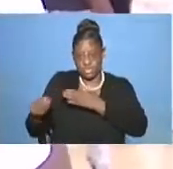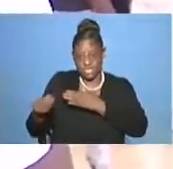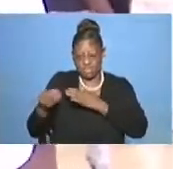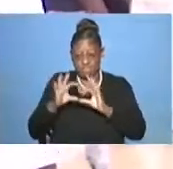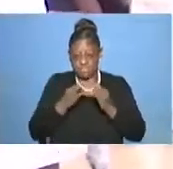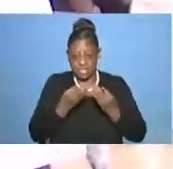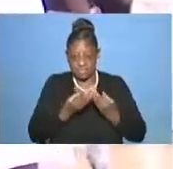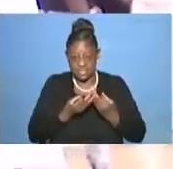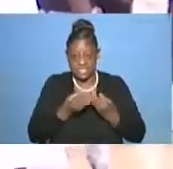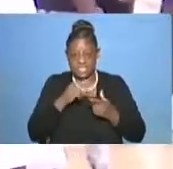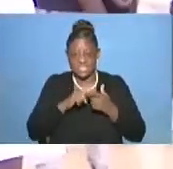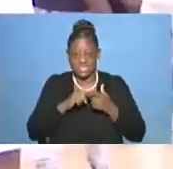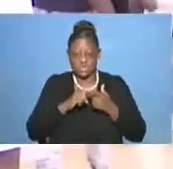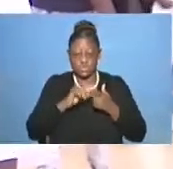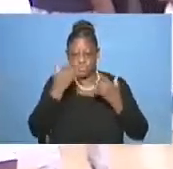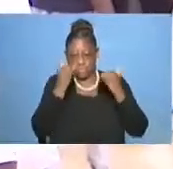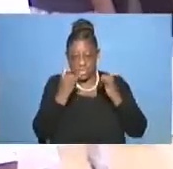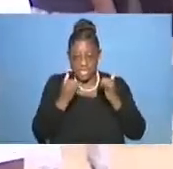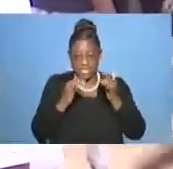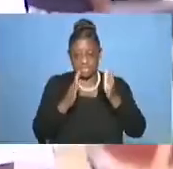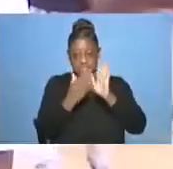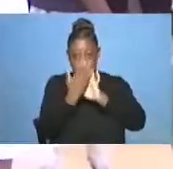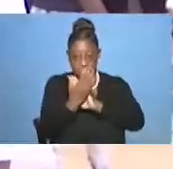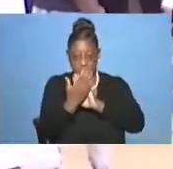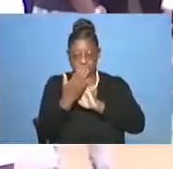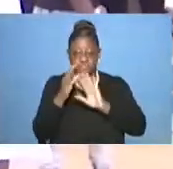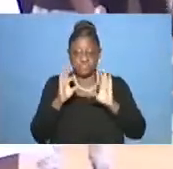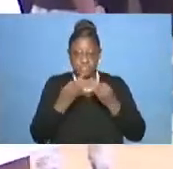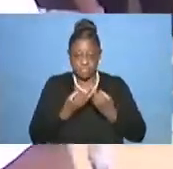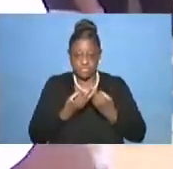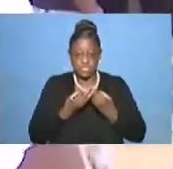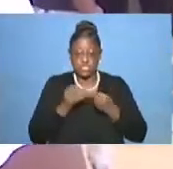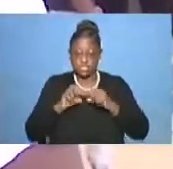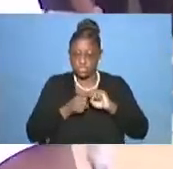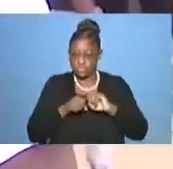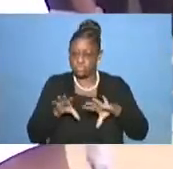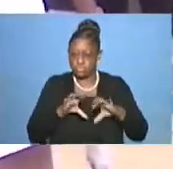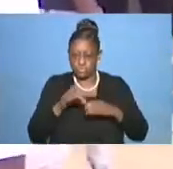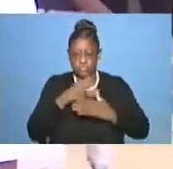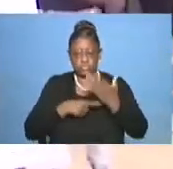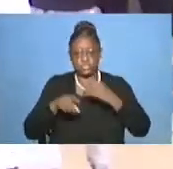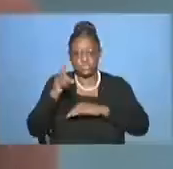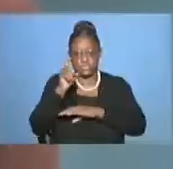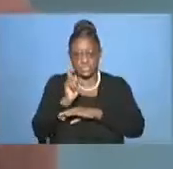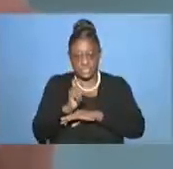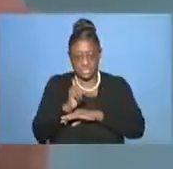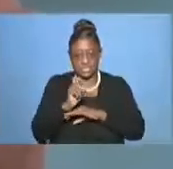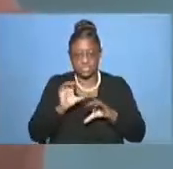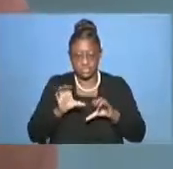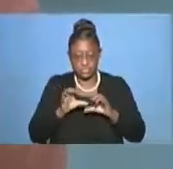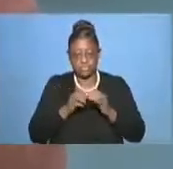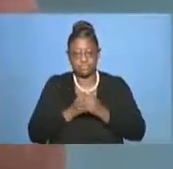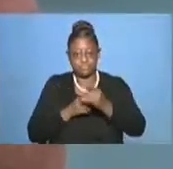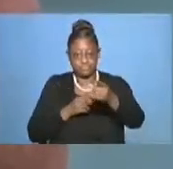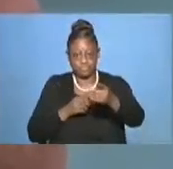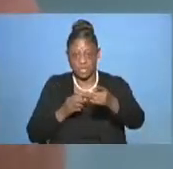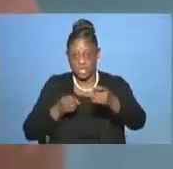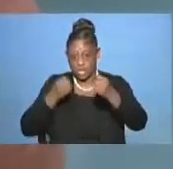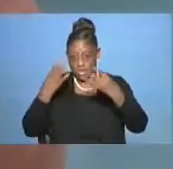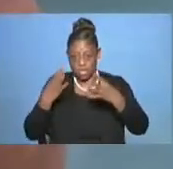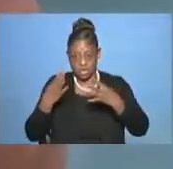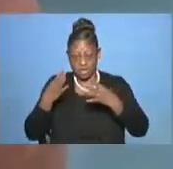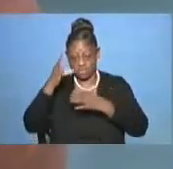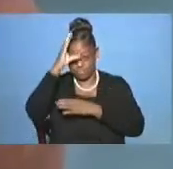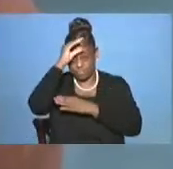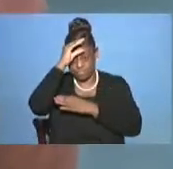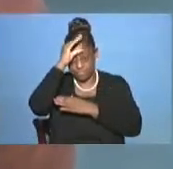come to play in front of your family a lot. So, sometimes you just got to do what you have to do just to be in the position that you're in. A lot of guys haven't been in the program